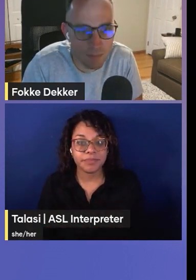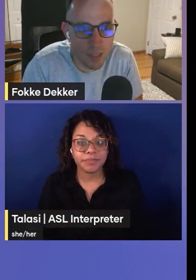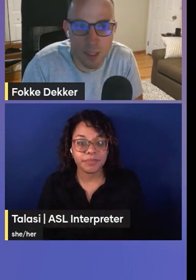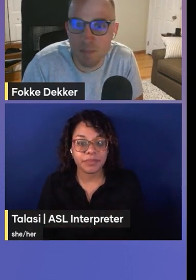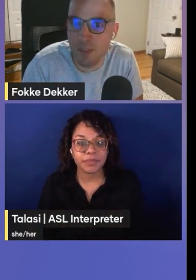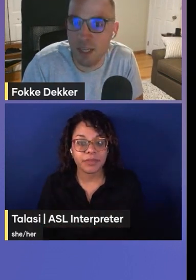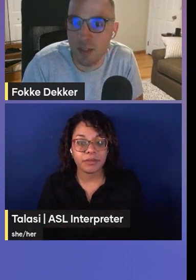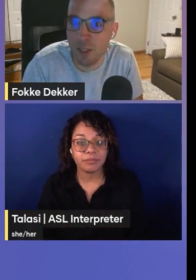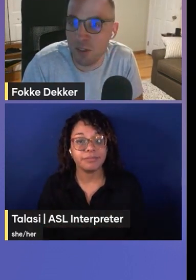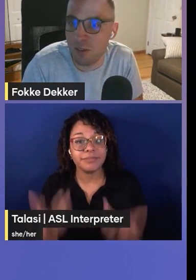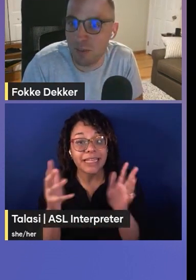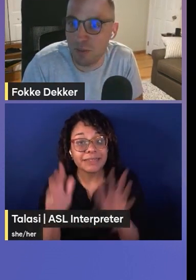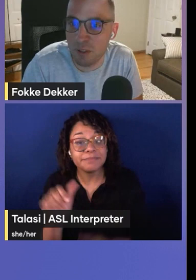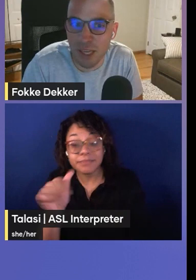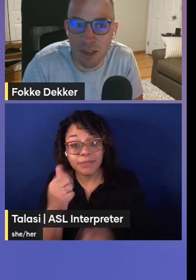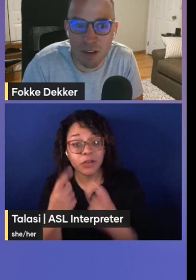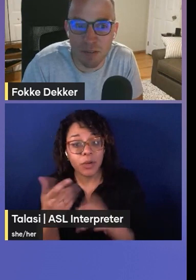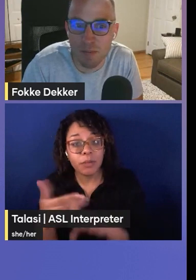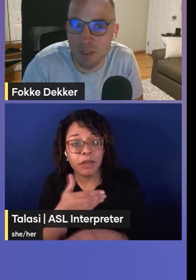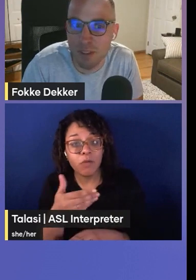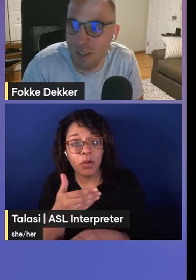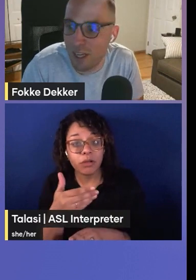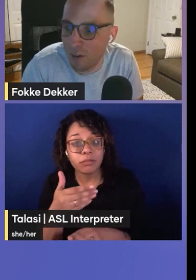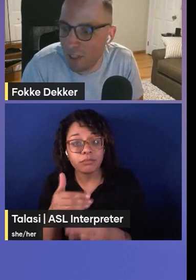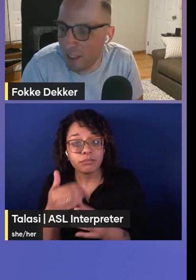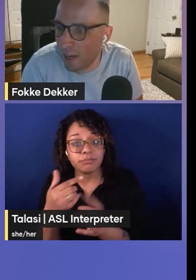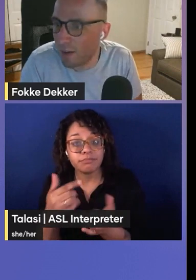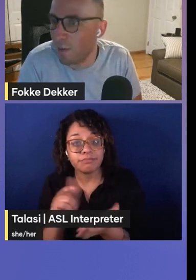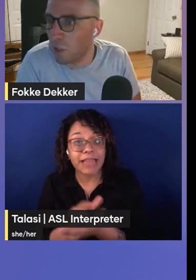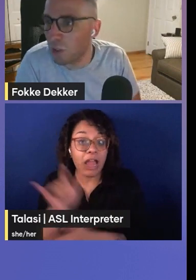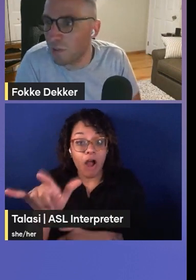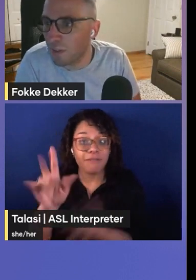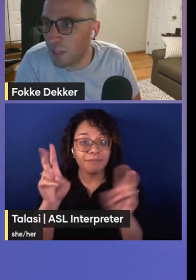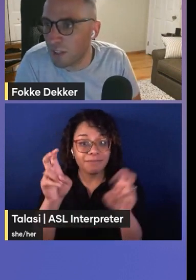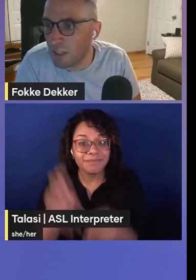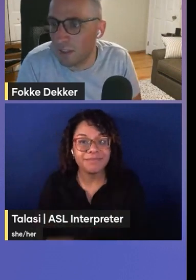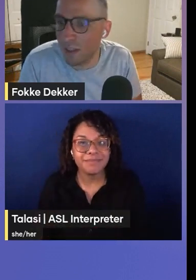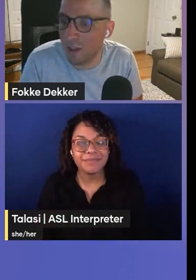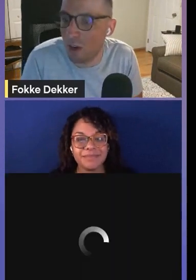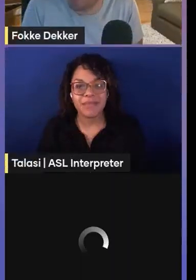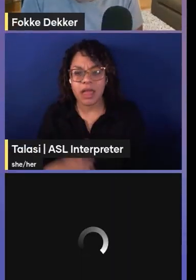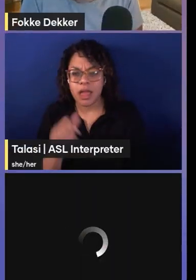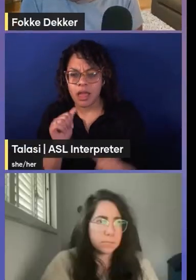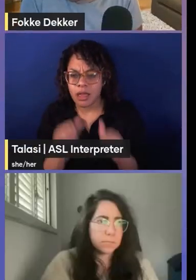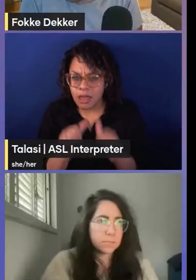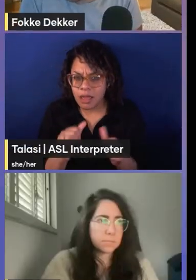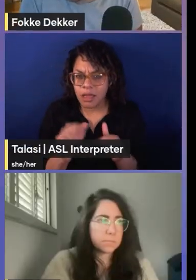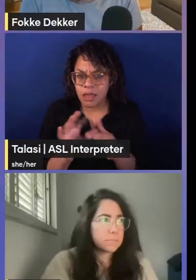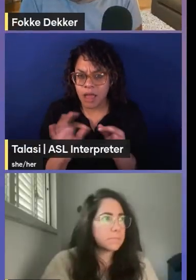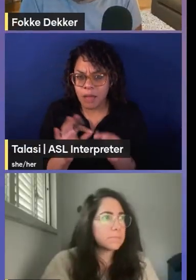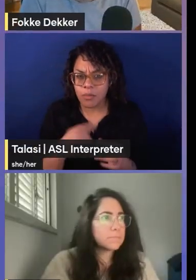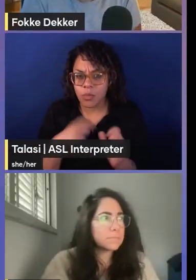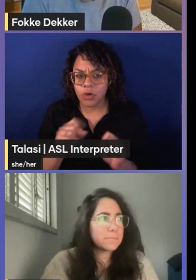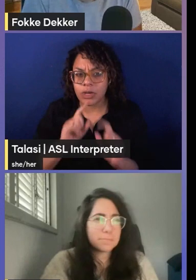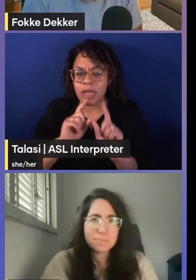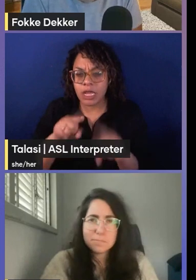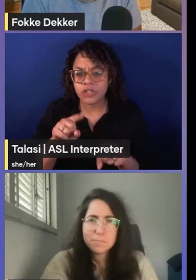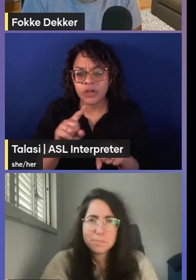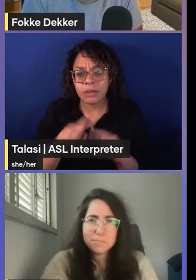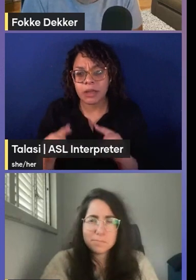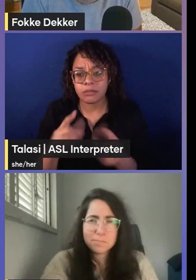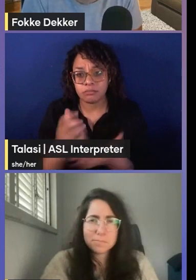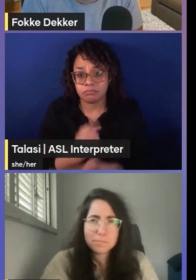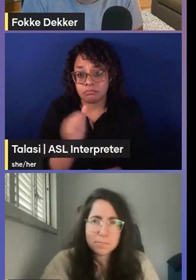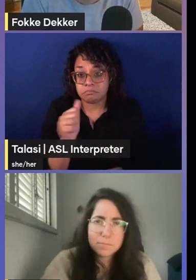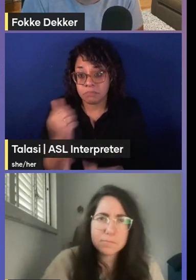Oh, that's it. Any questions before takeoff? I don't think I wasn't sure if there was actually comments here that we could answer to, but yeah, if you have